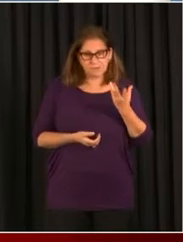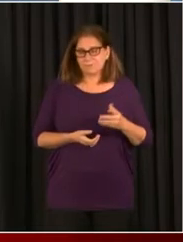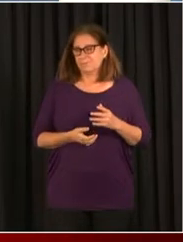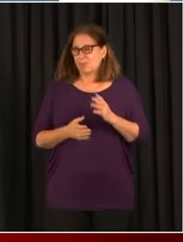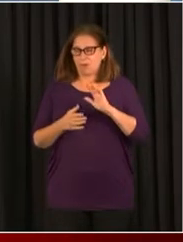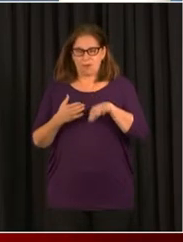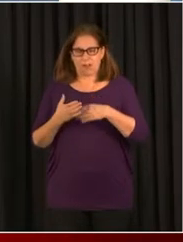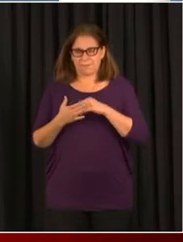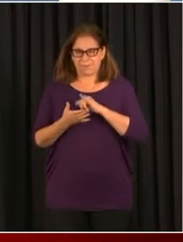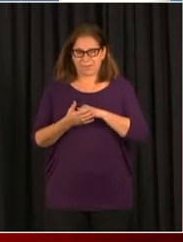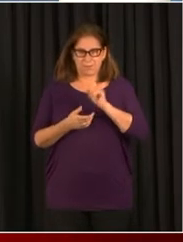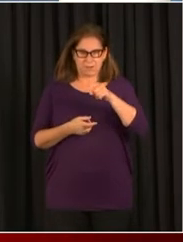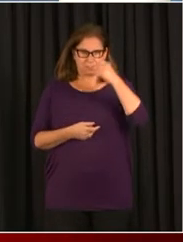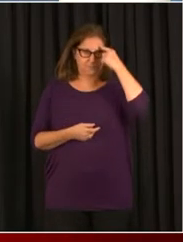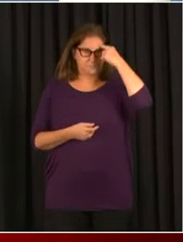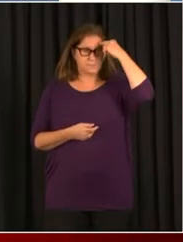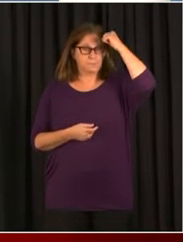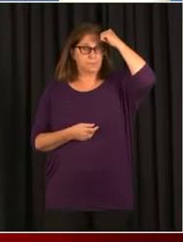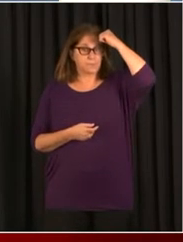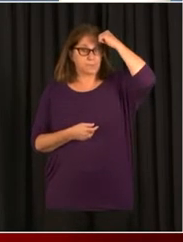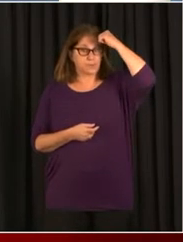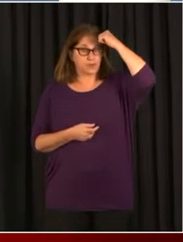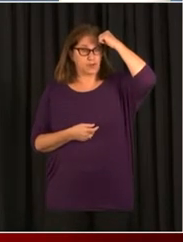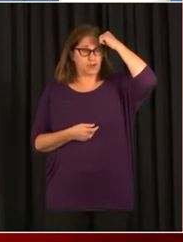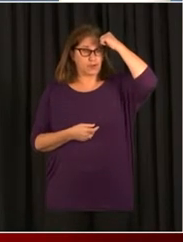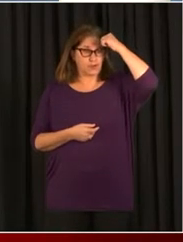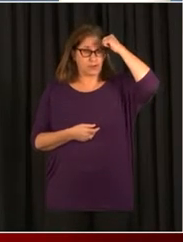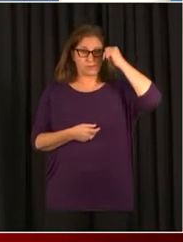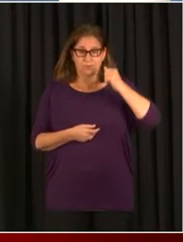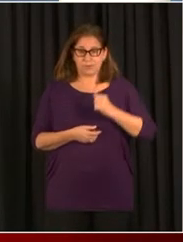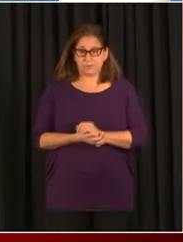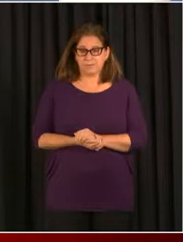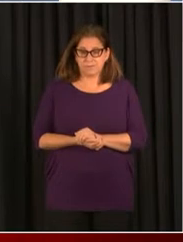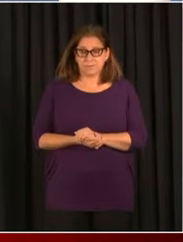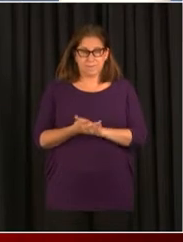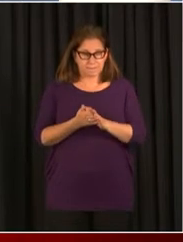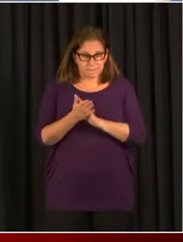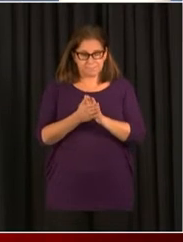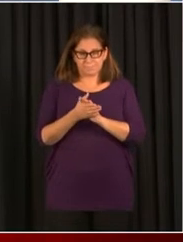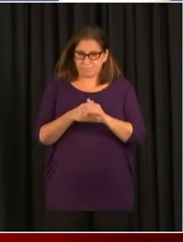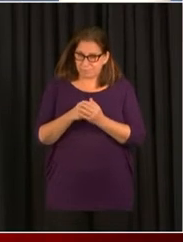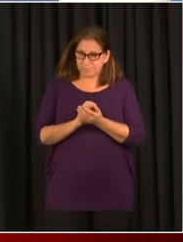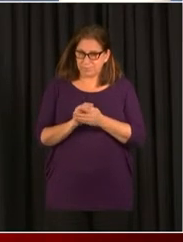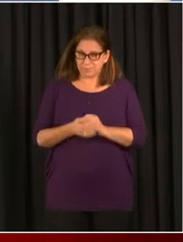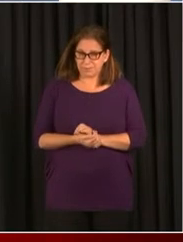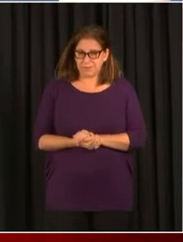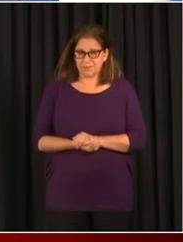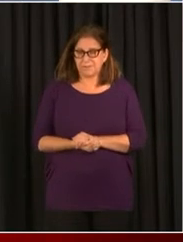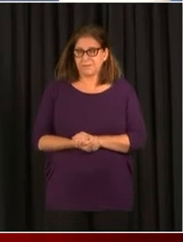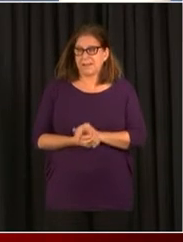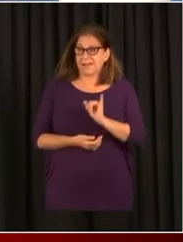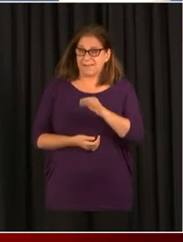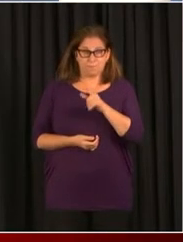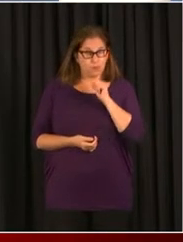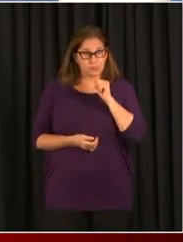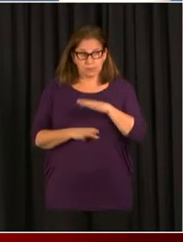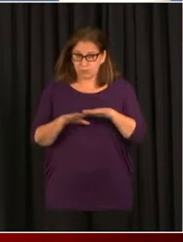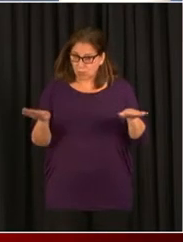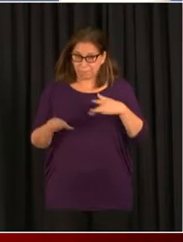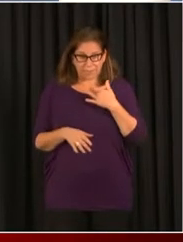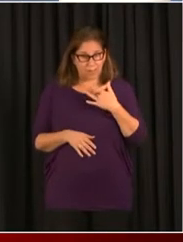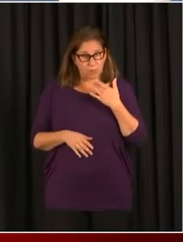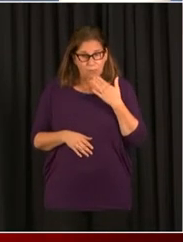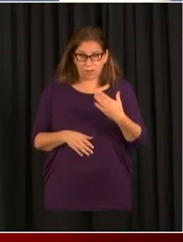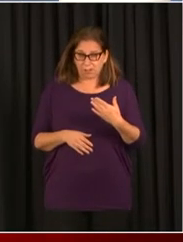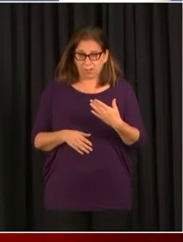critically important. So we want people to be as prepared as possible. But if you are not feeling well, you have received a ballot in